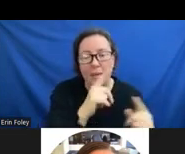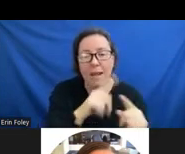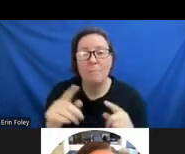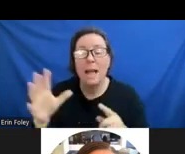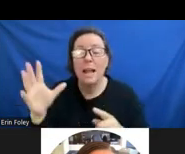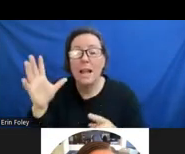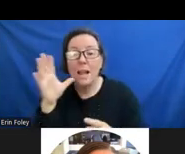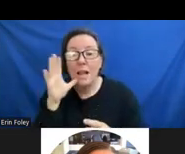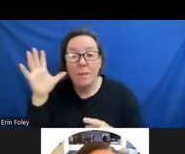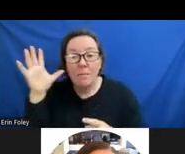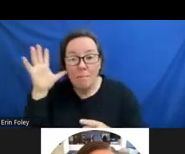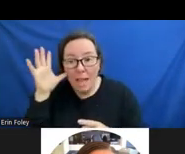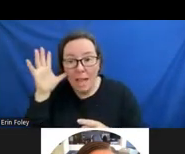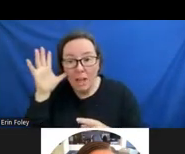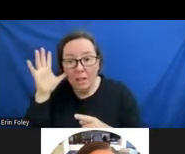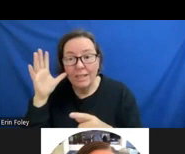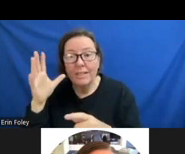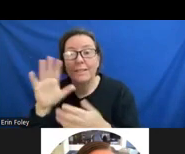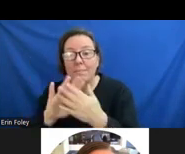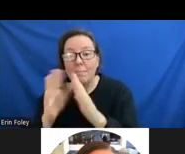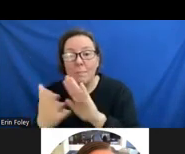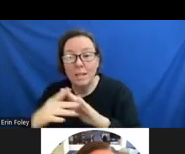person's under 18.